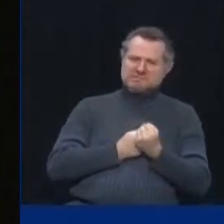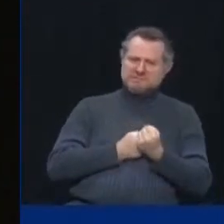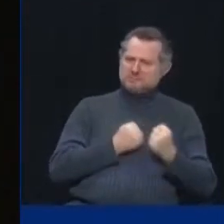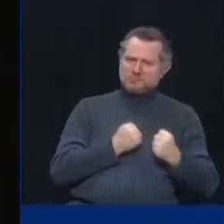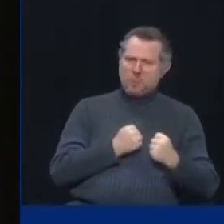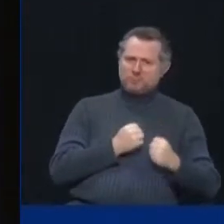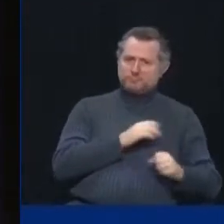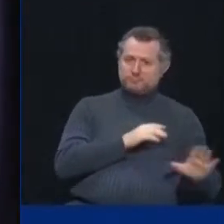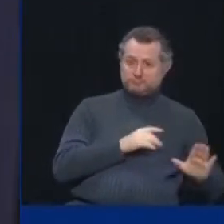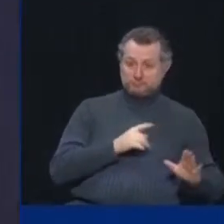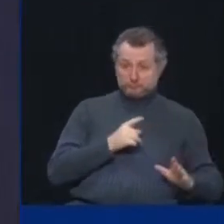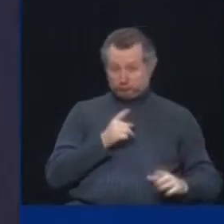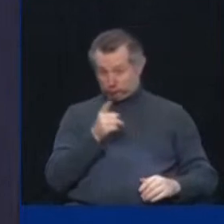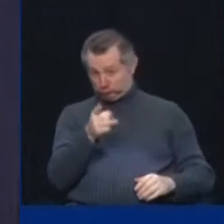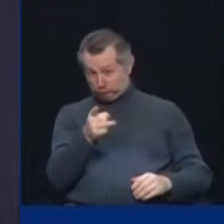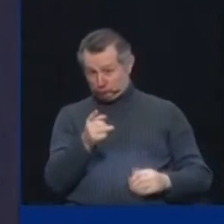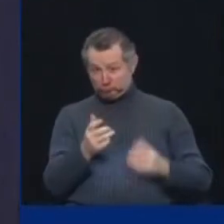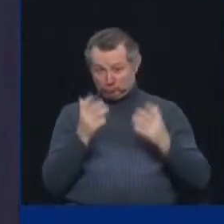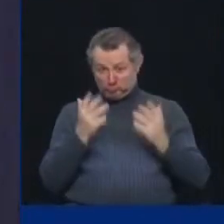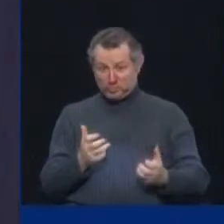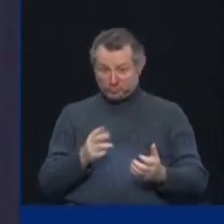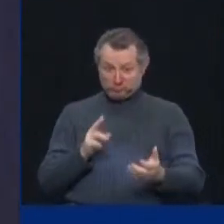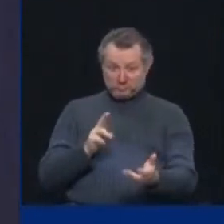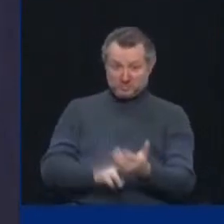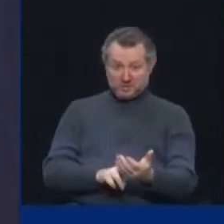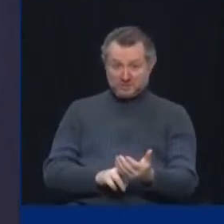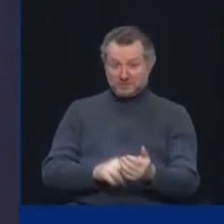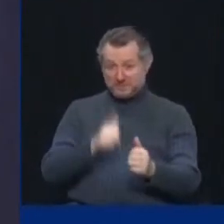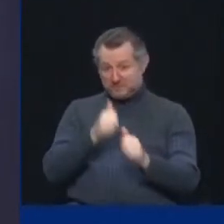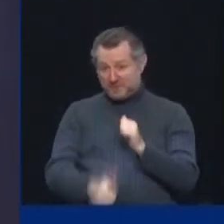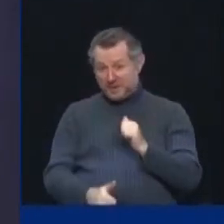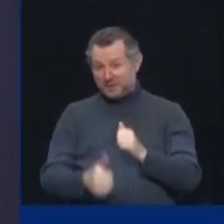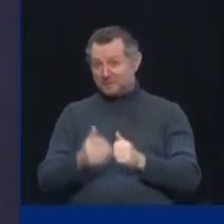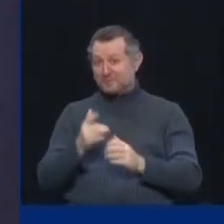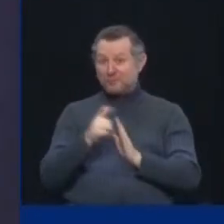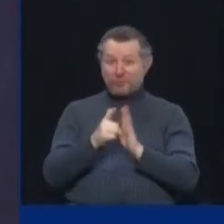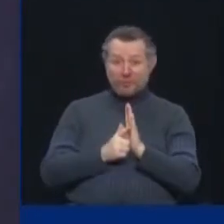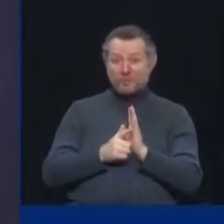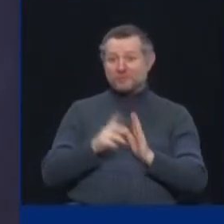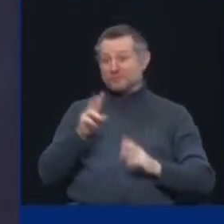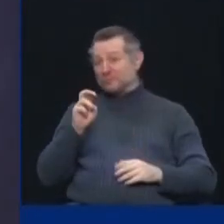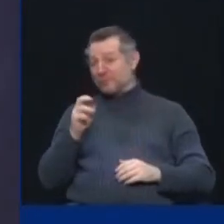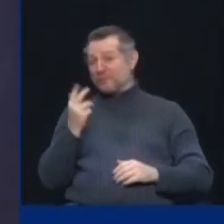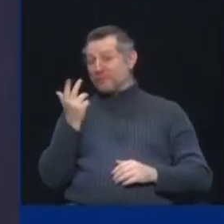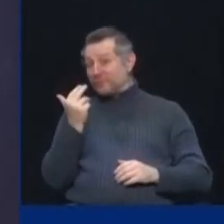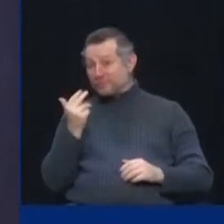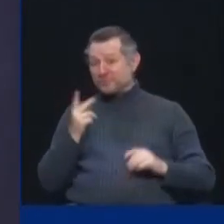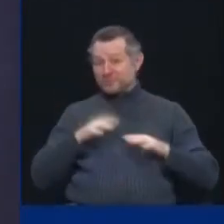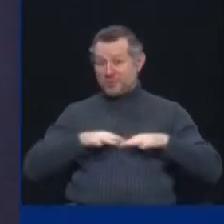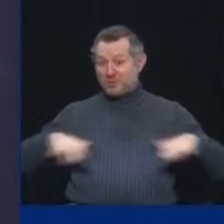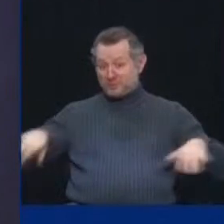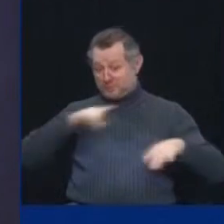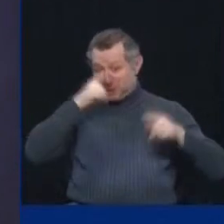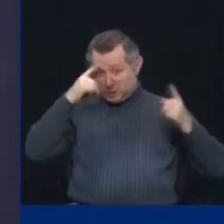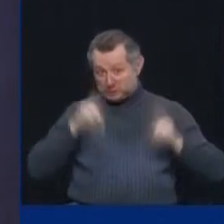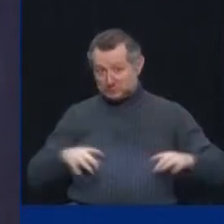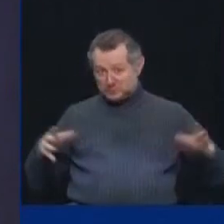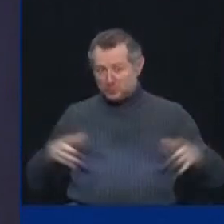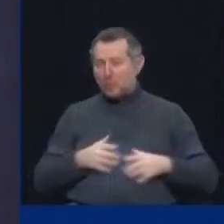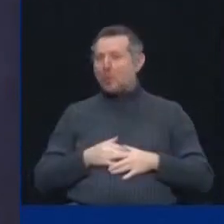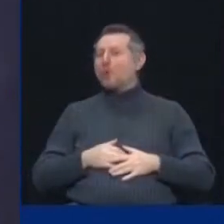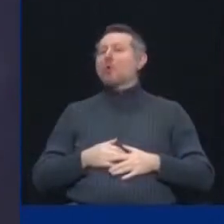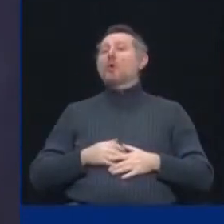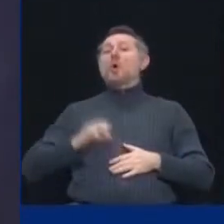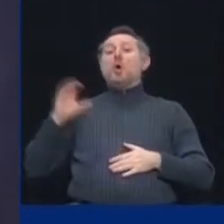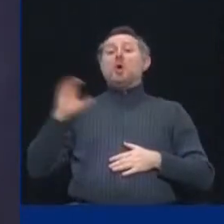done, 213 people, you know, you have to get agreement. And the conservatives will say,